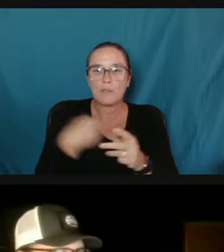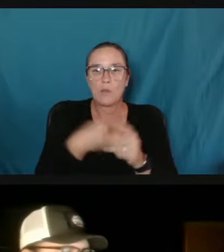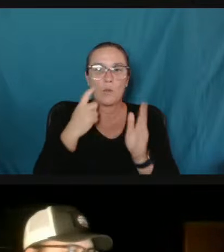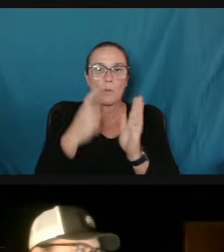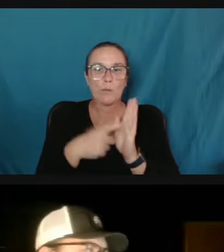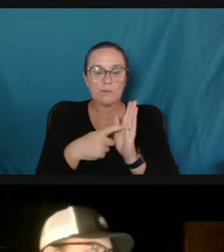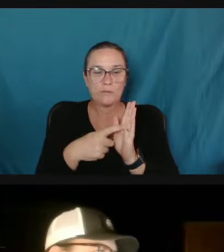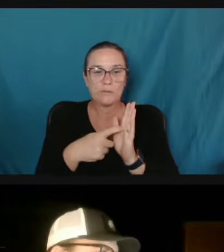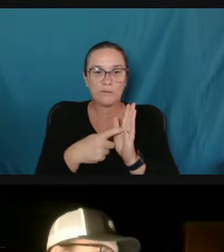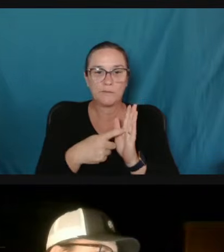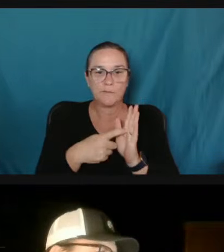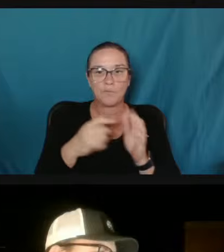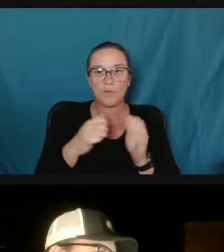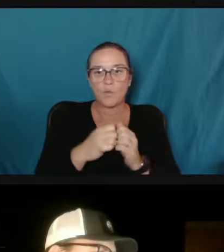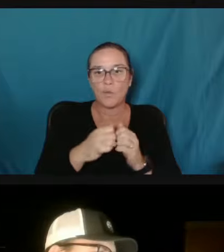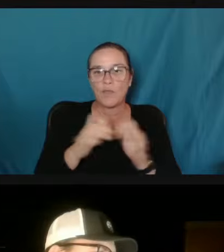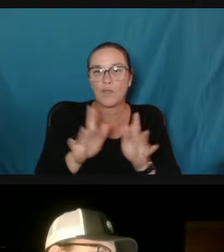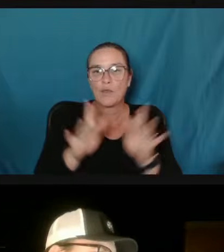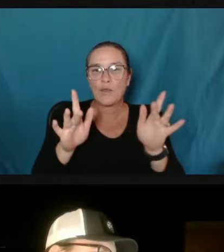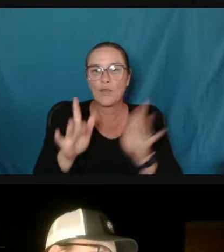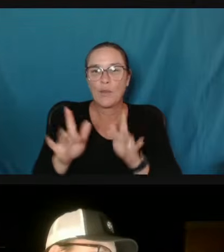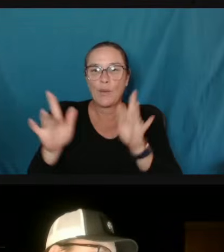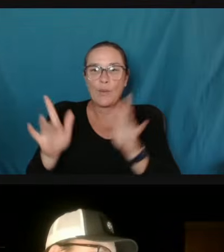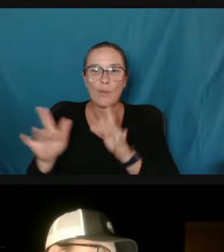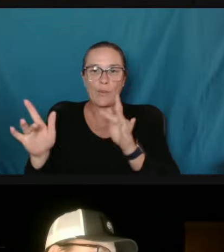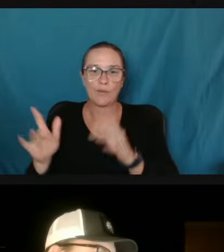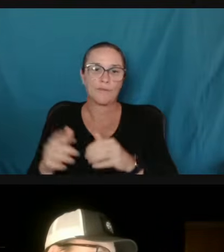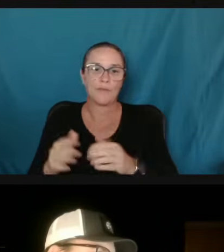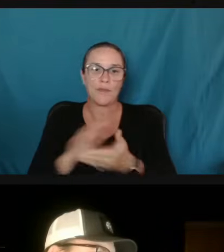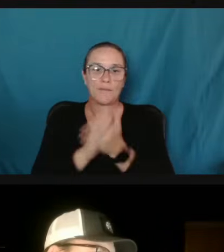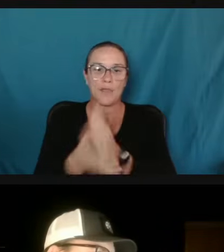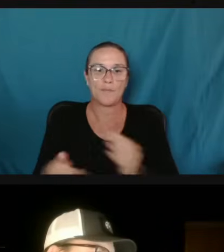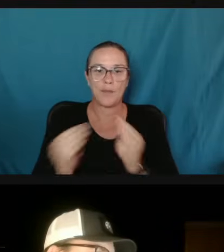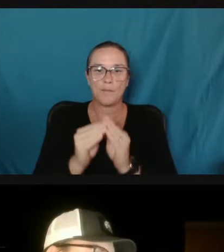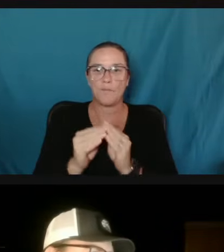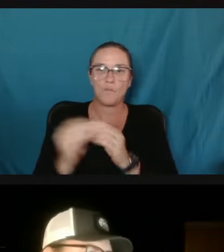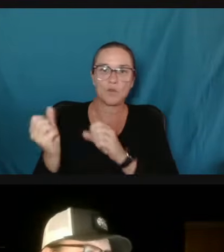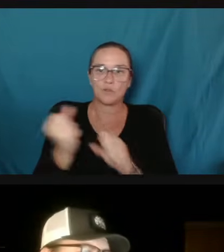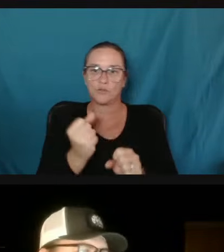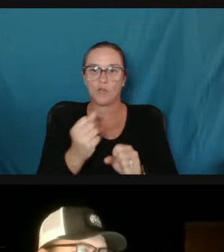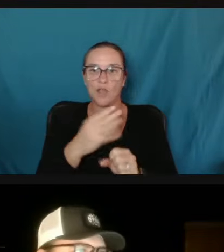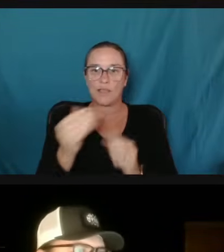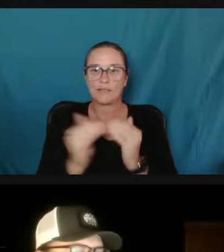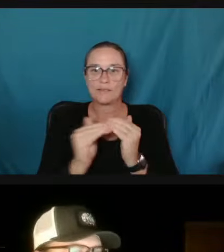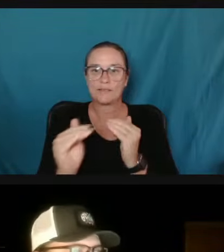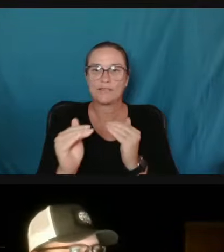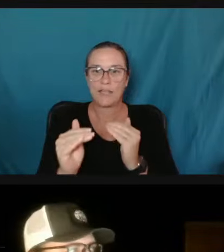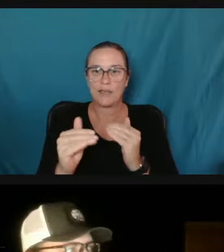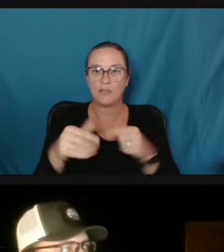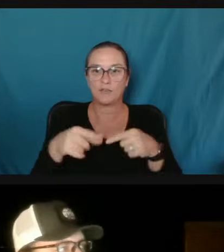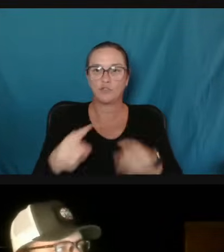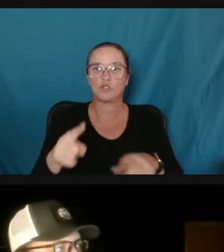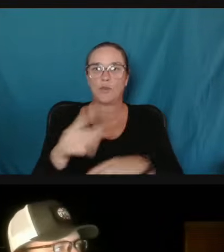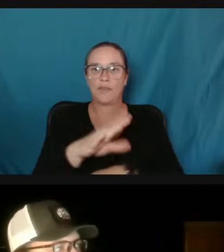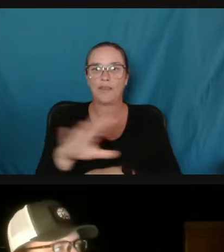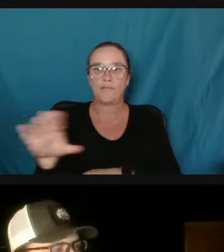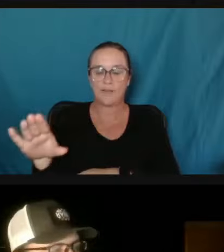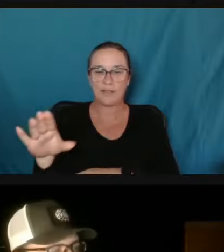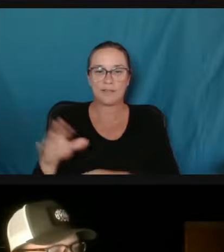with intermittent glow, strengthening, and steady there throughout the rest of the evenings this week.